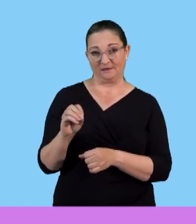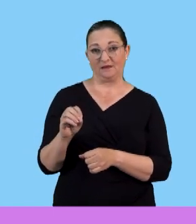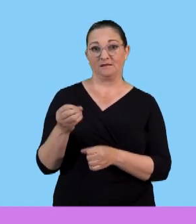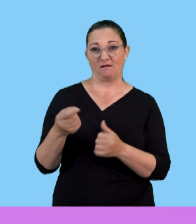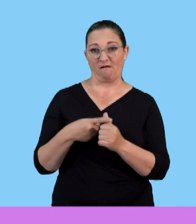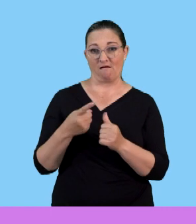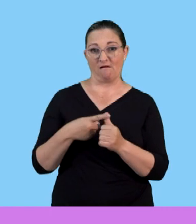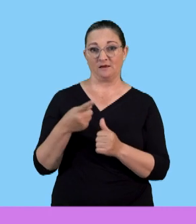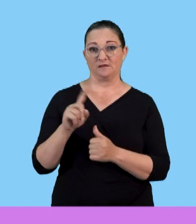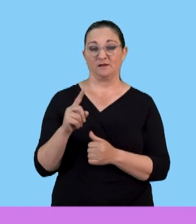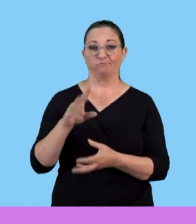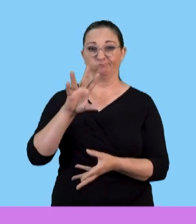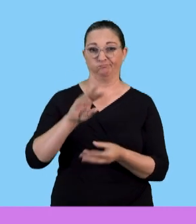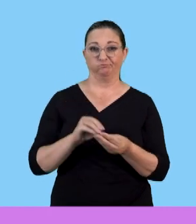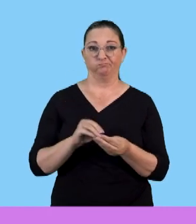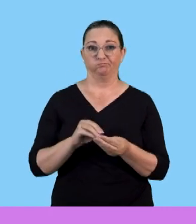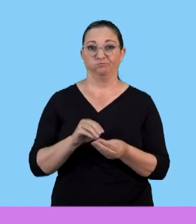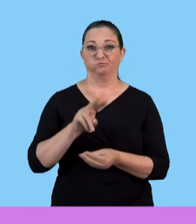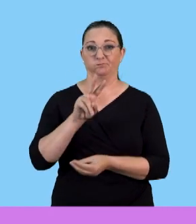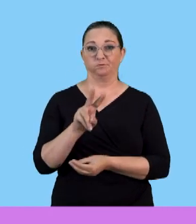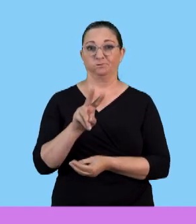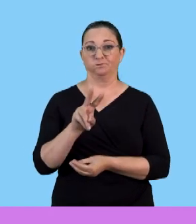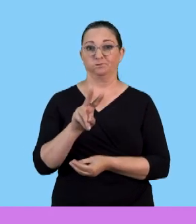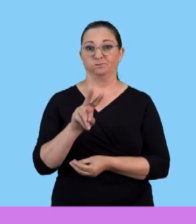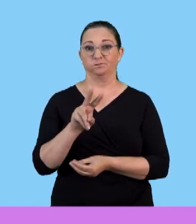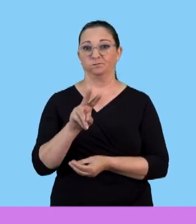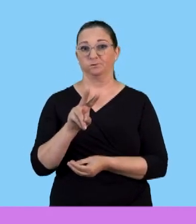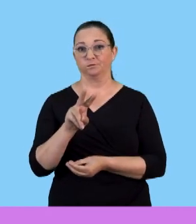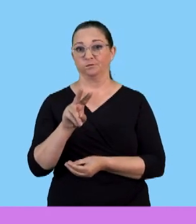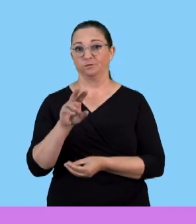60, so it will give us a total amount of